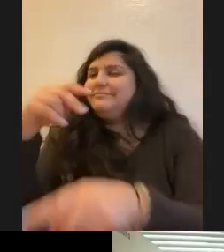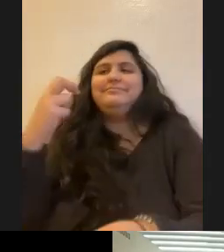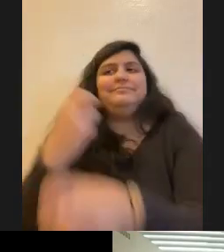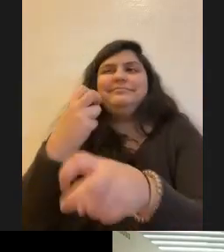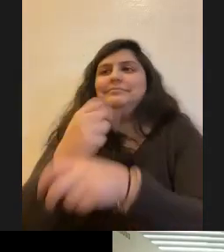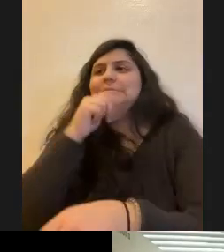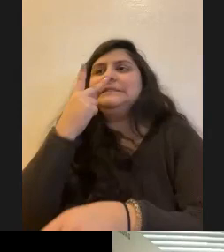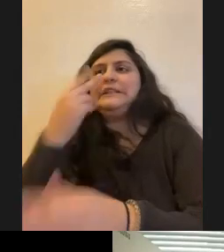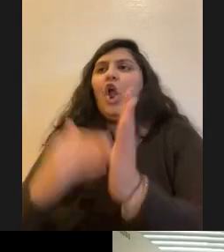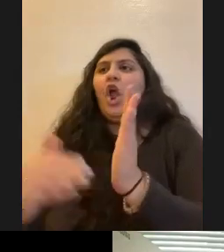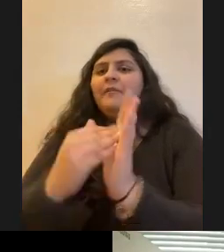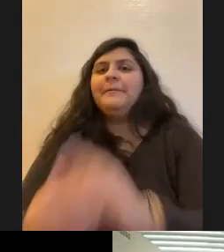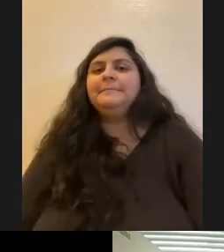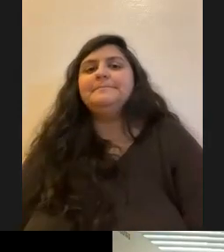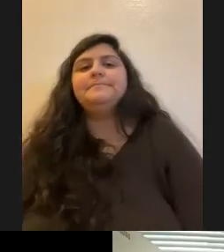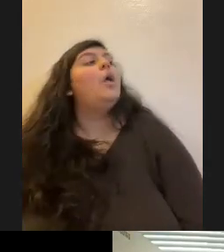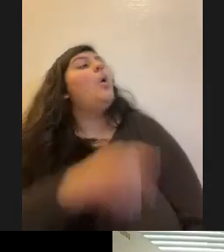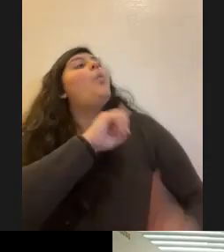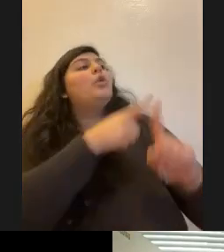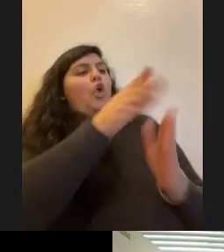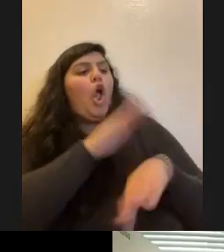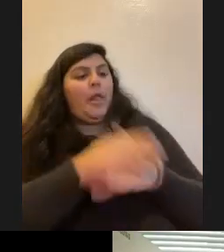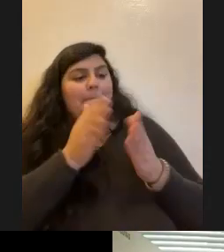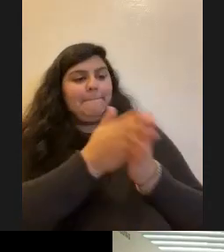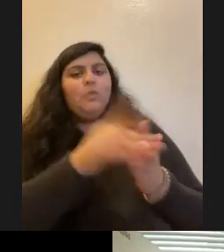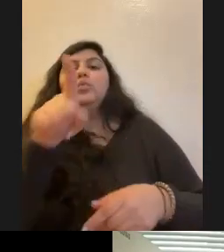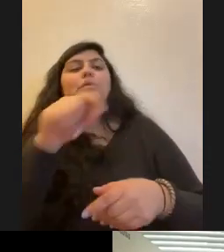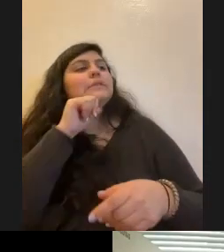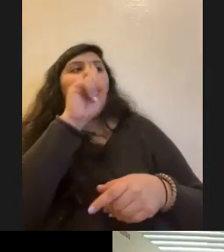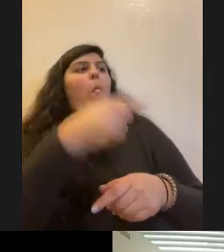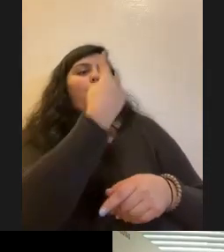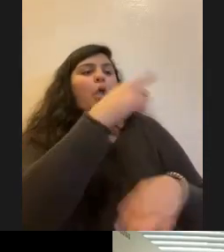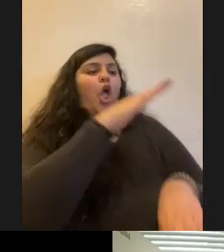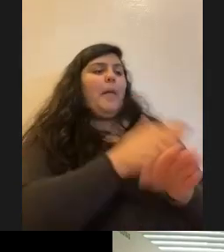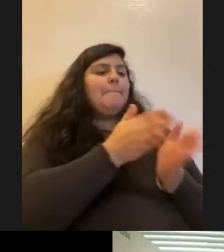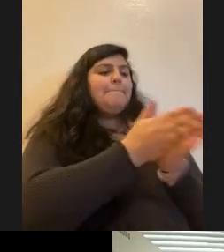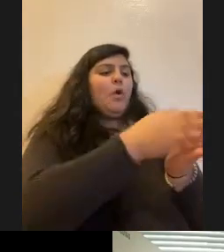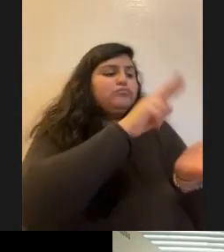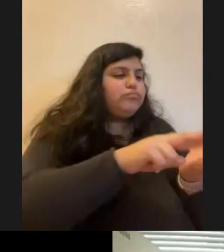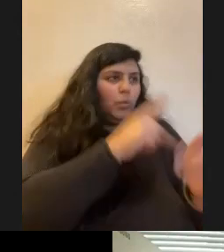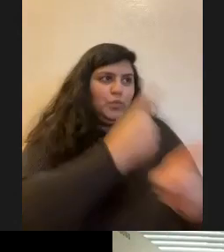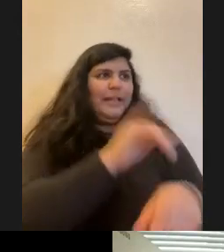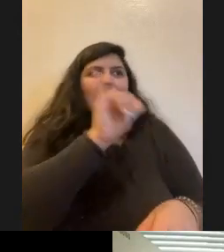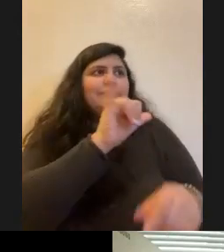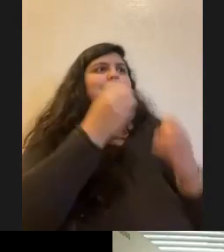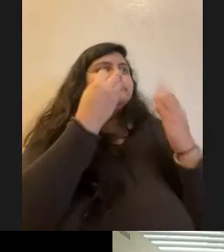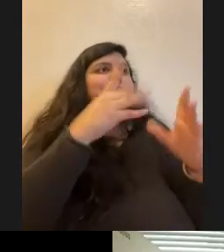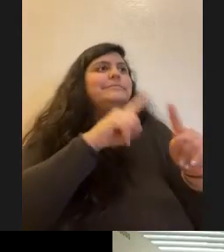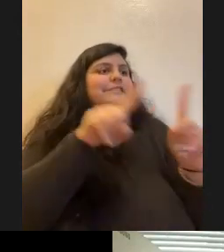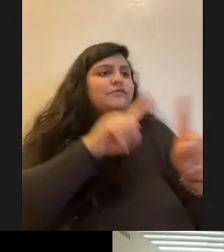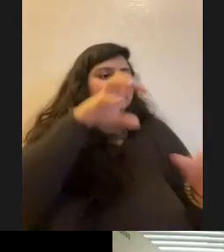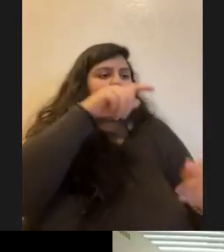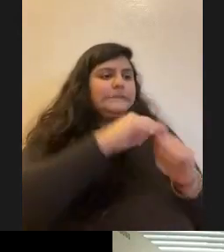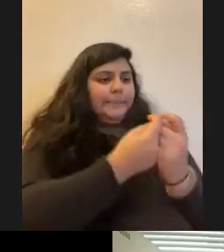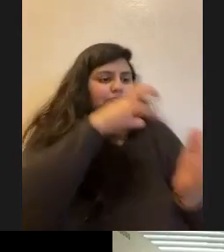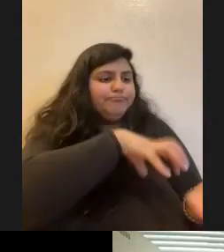them. Cool. So when you're on these boats, they're like, you are not the only scientist on the boat doing research. There are like a bunch of different scientists doing a